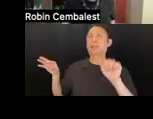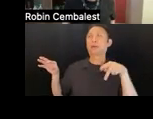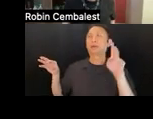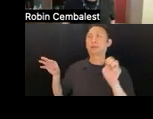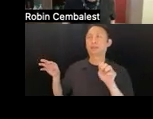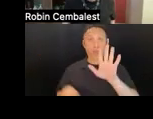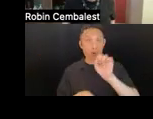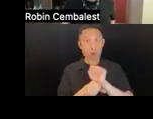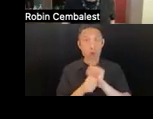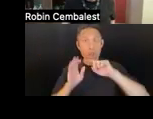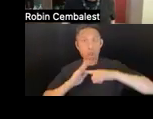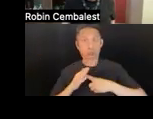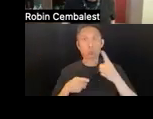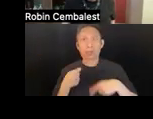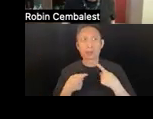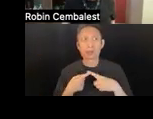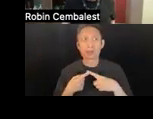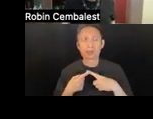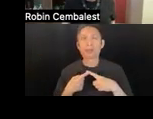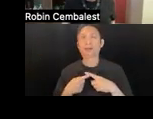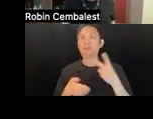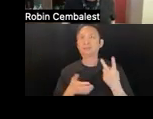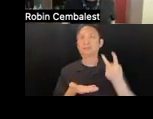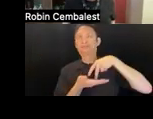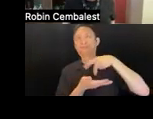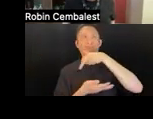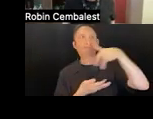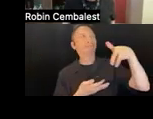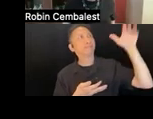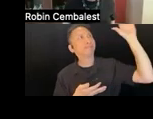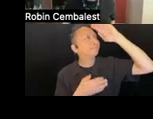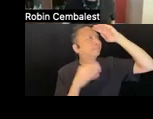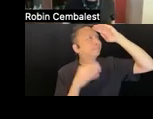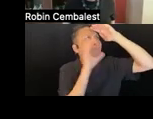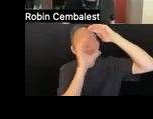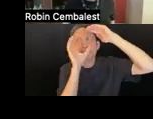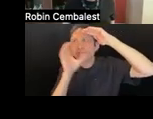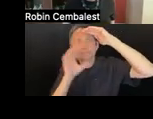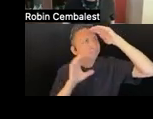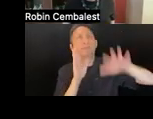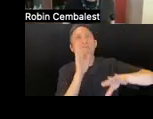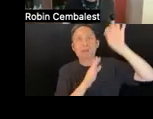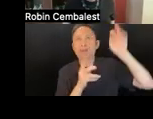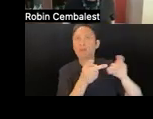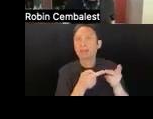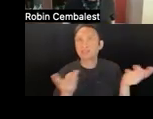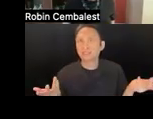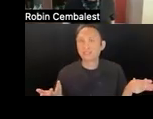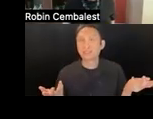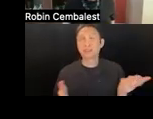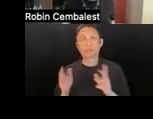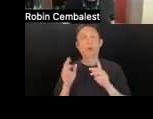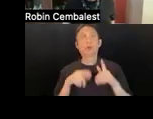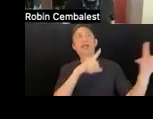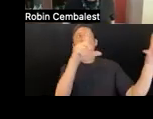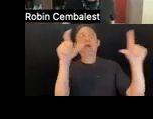location scouting in nature. So when you think about chronicling your projects, you want to think about chronicling in your social all of